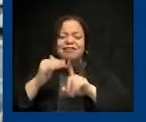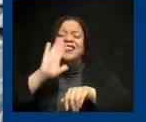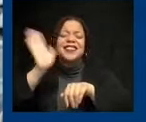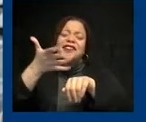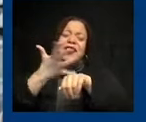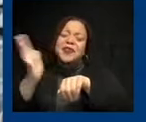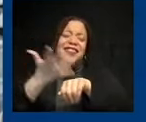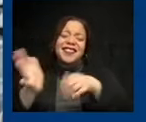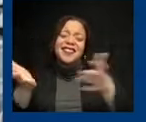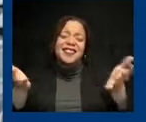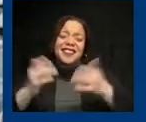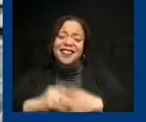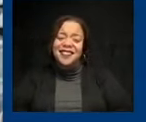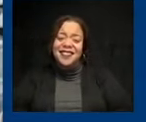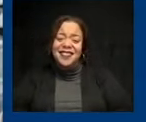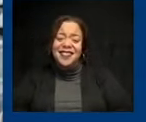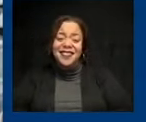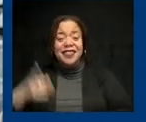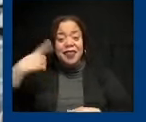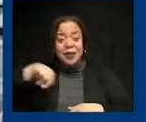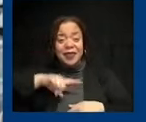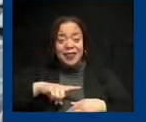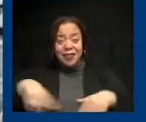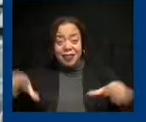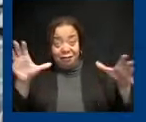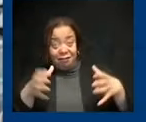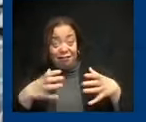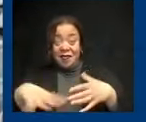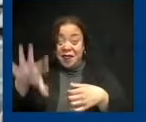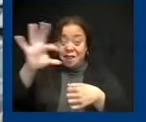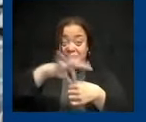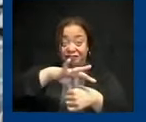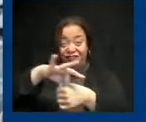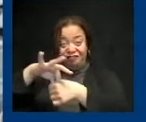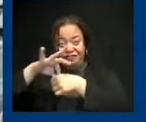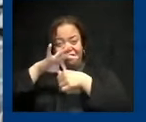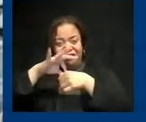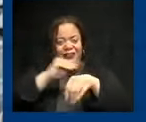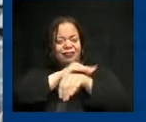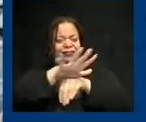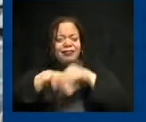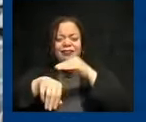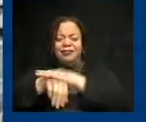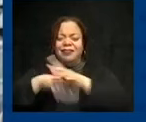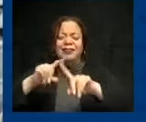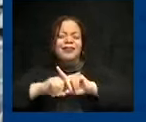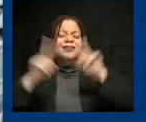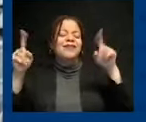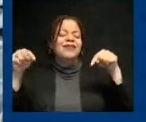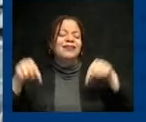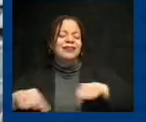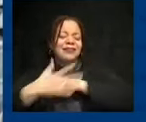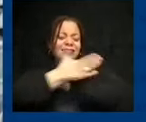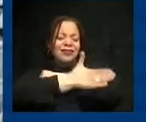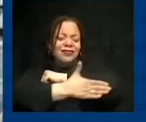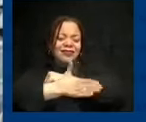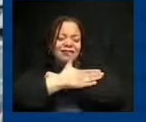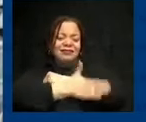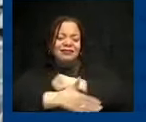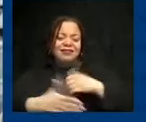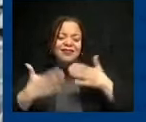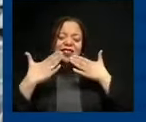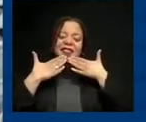to vote and make a difference in this country. Thank you, President and Dr.